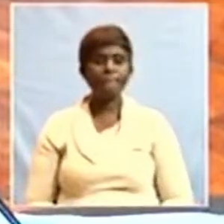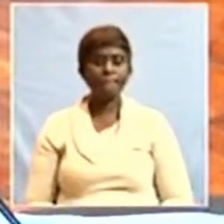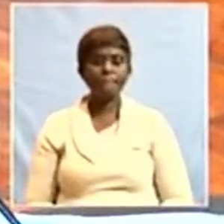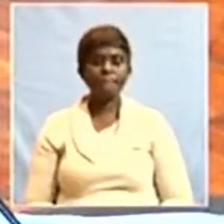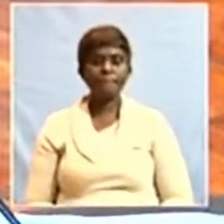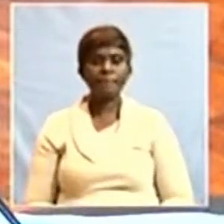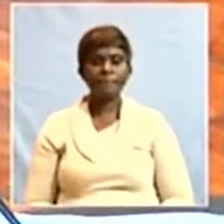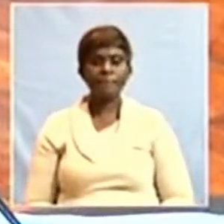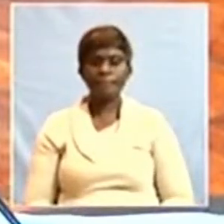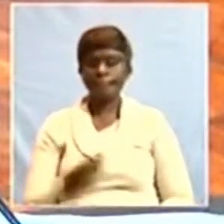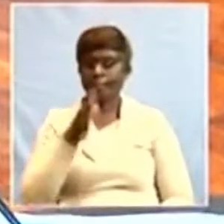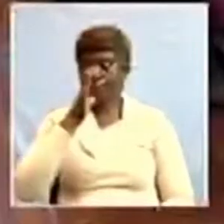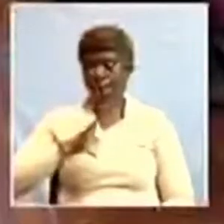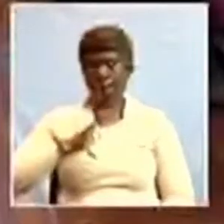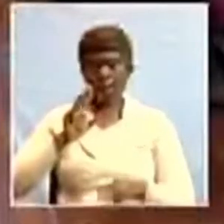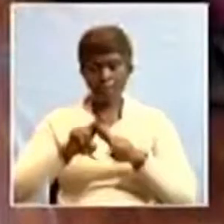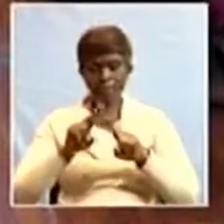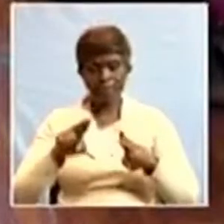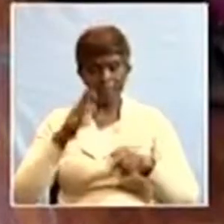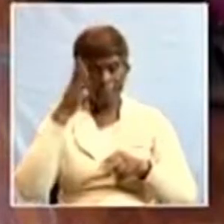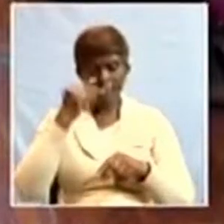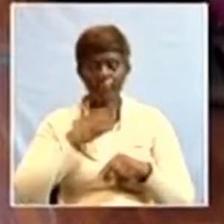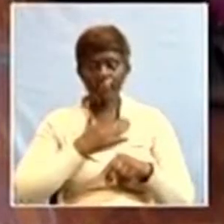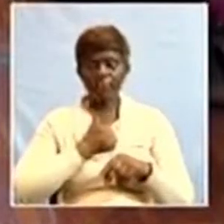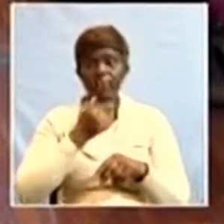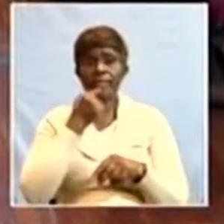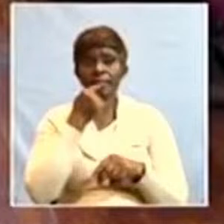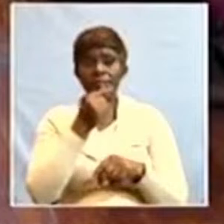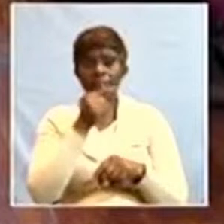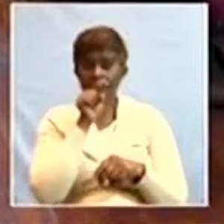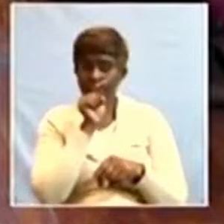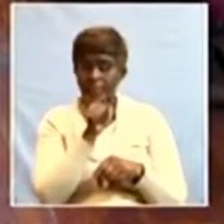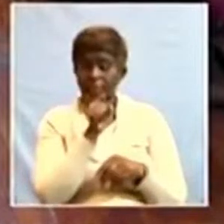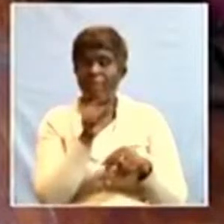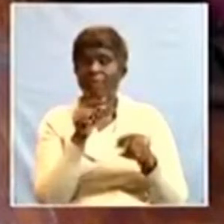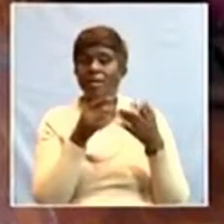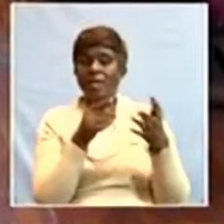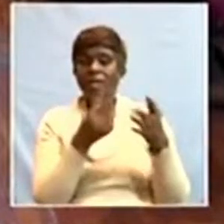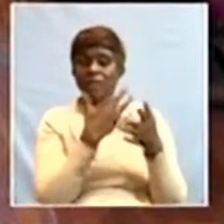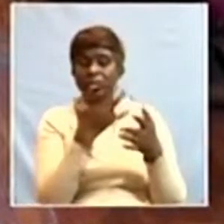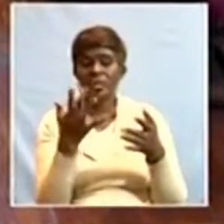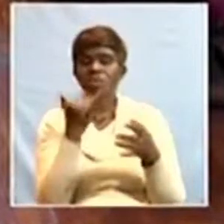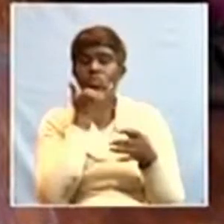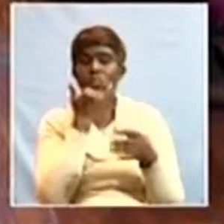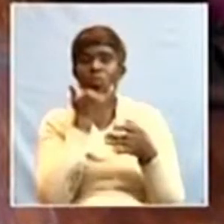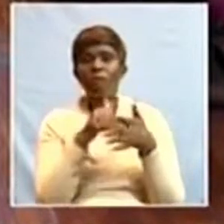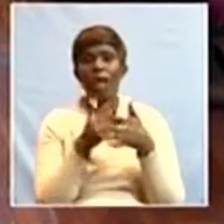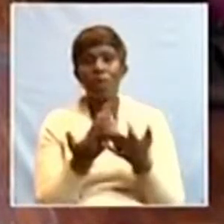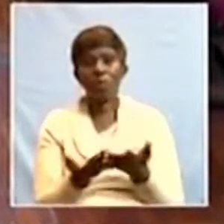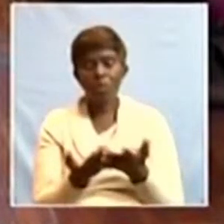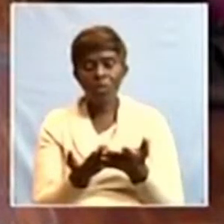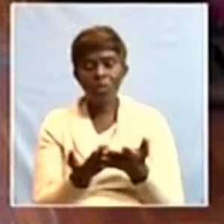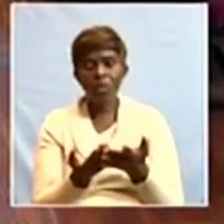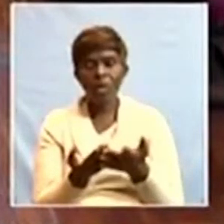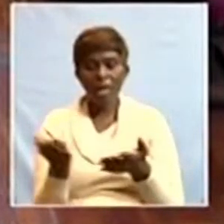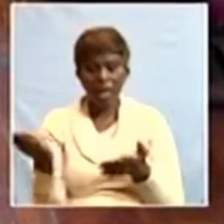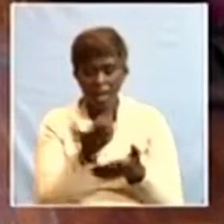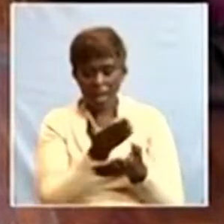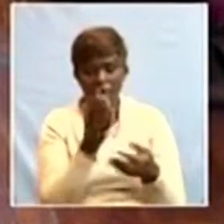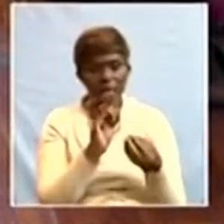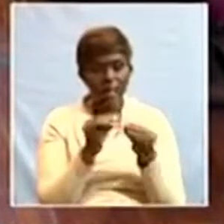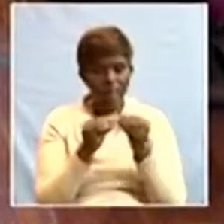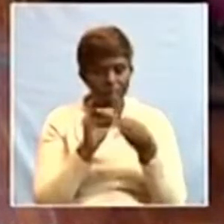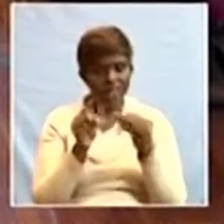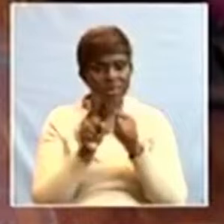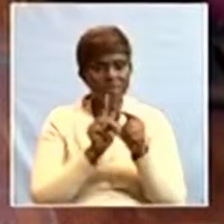Madam Chairperson, that's what I've said. If they had the manual system, where did things go wrong? Because these numbers are